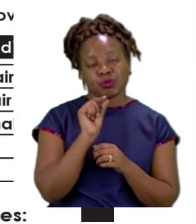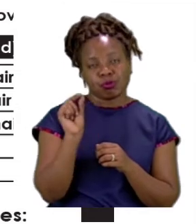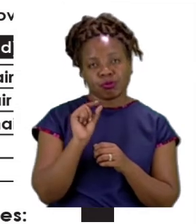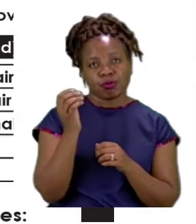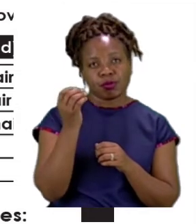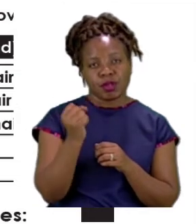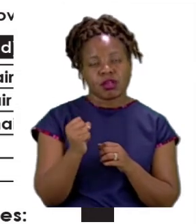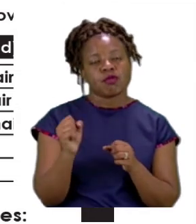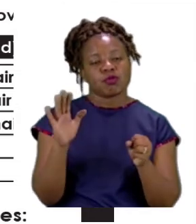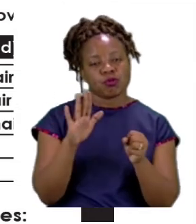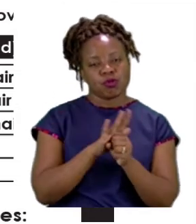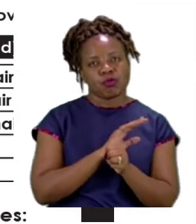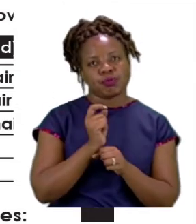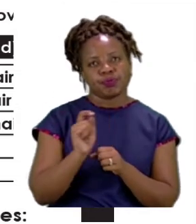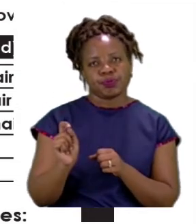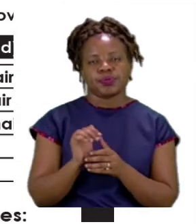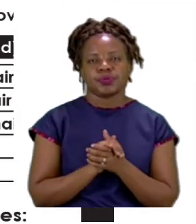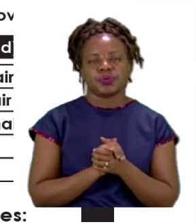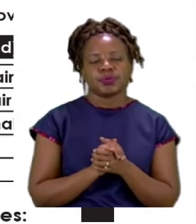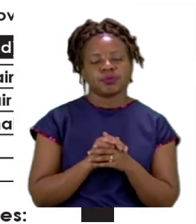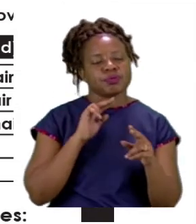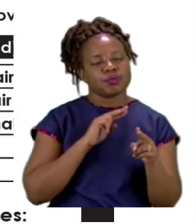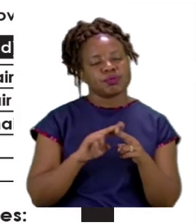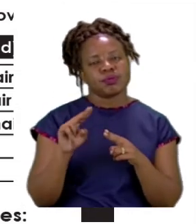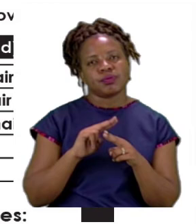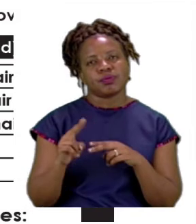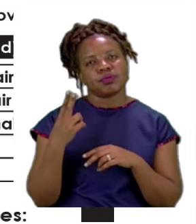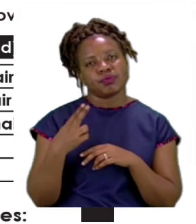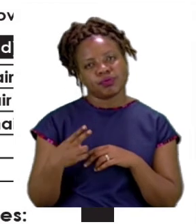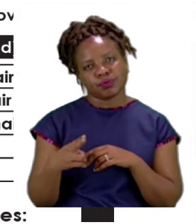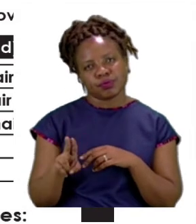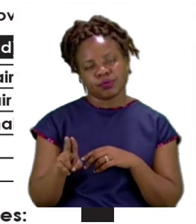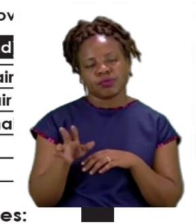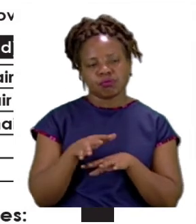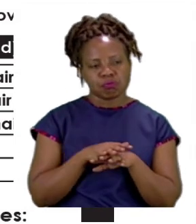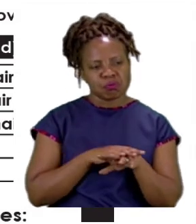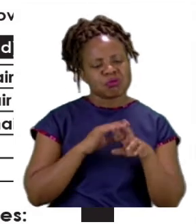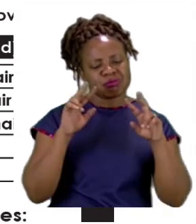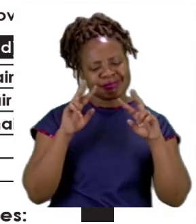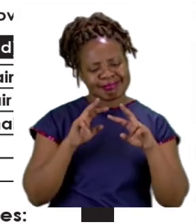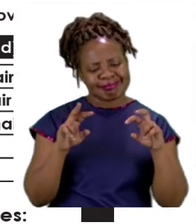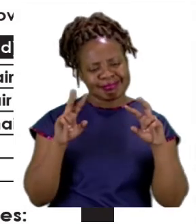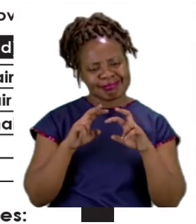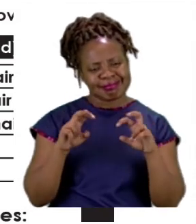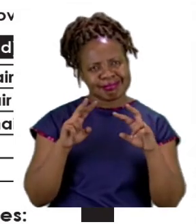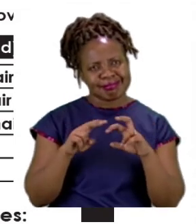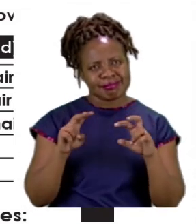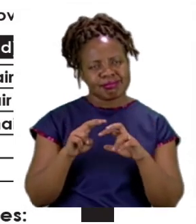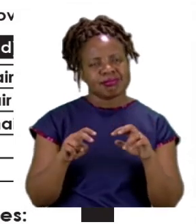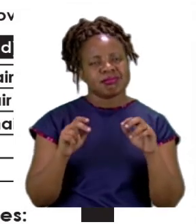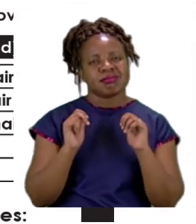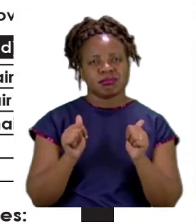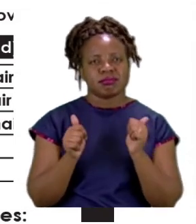sentence. So take your time and know which pronunciation you need. Is it A,